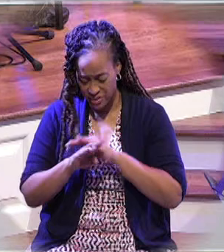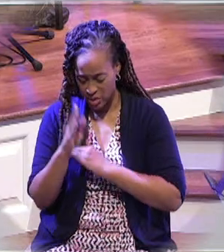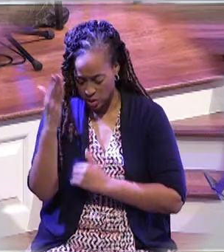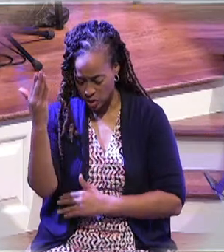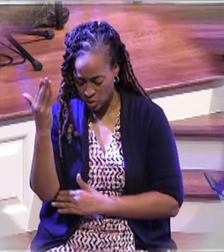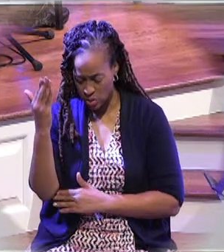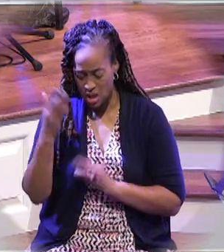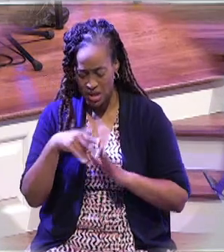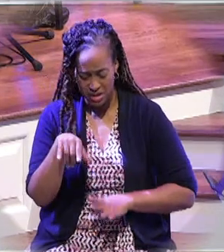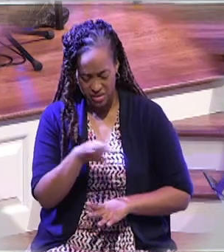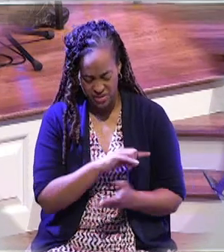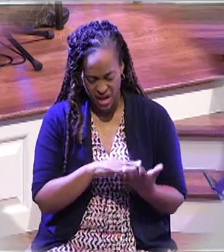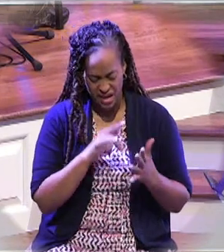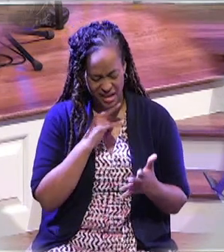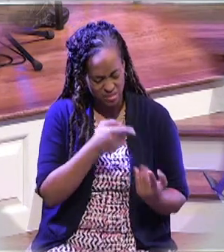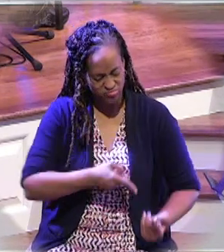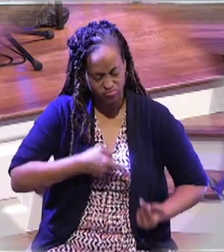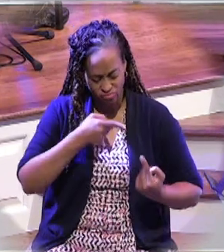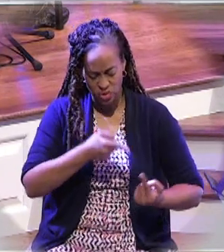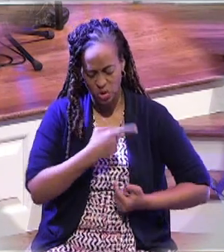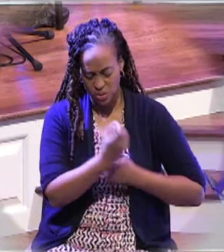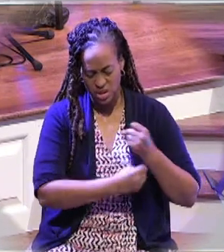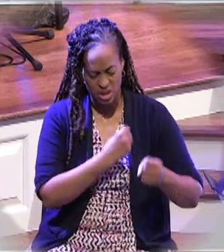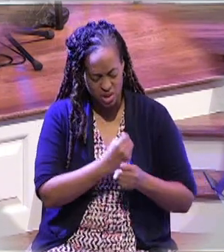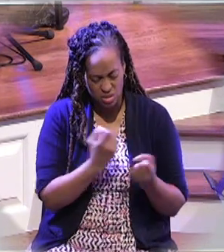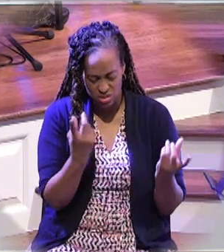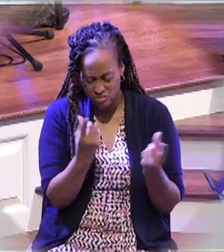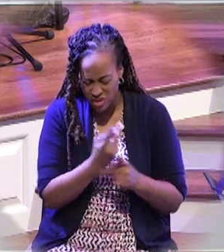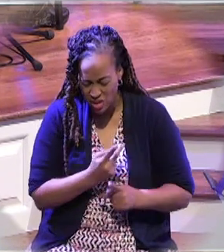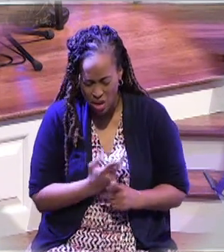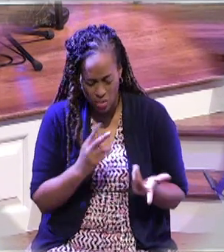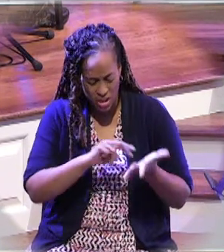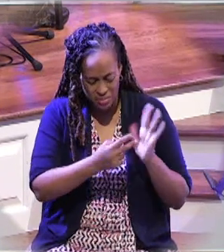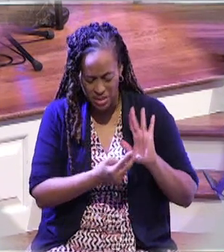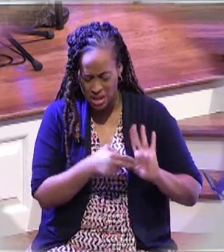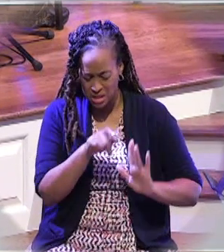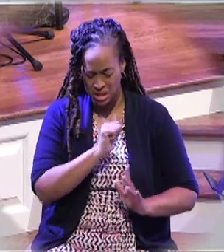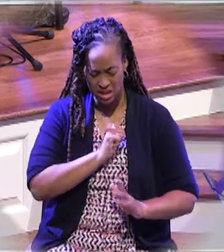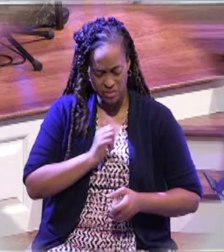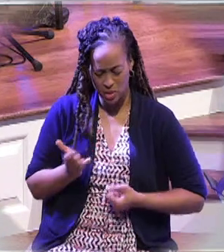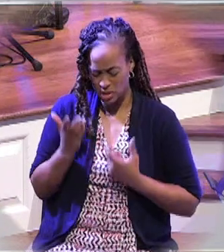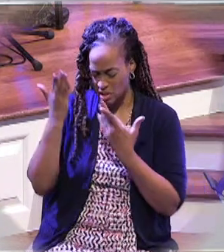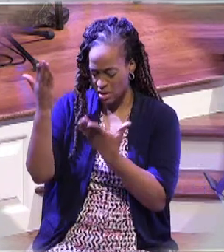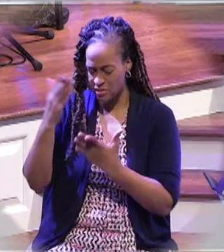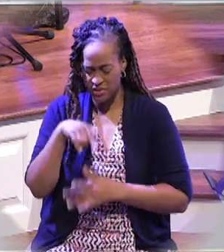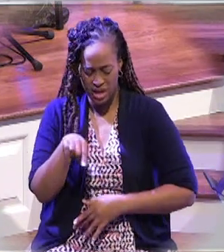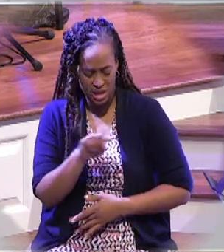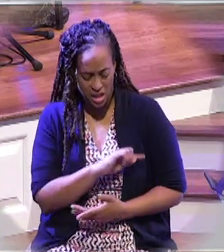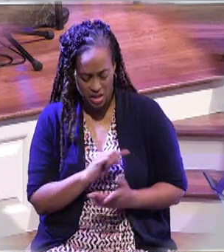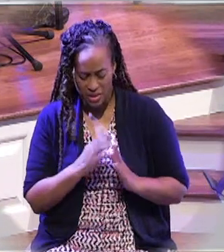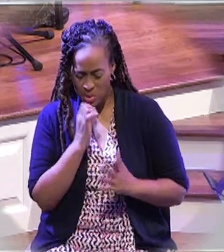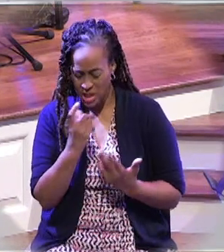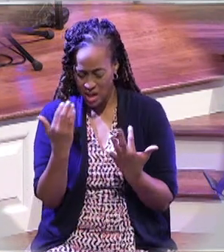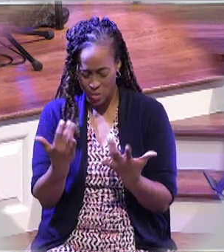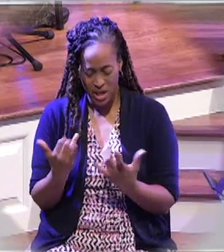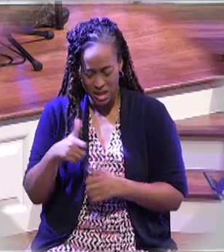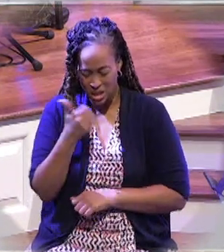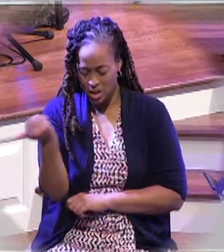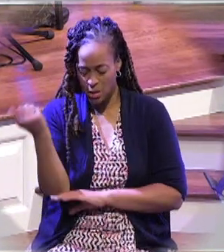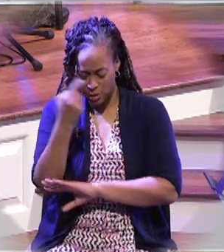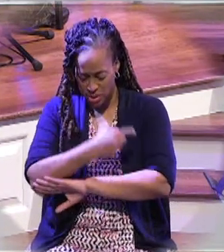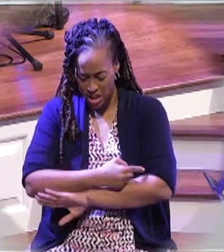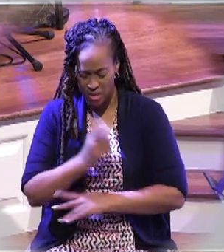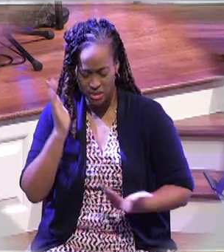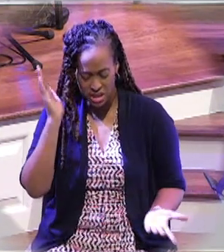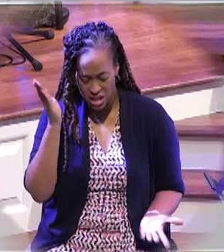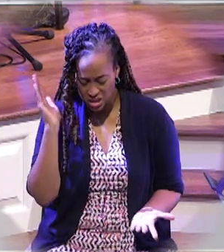they've waffled through the years of really what it means to give themselves to you, that they would not wait another day. What